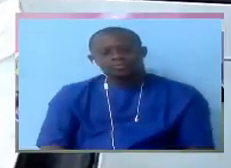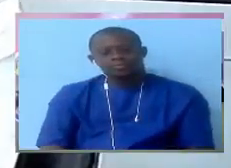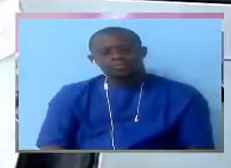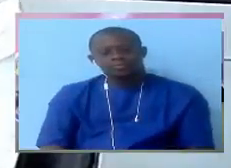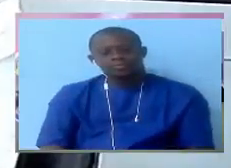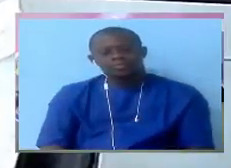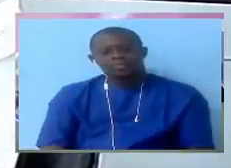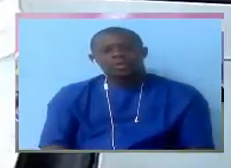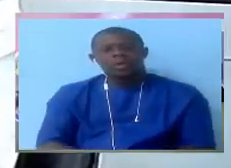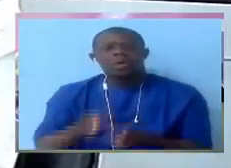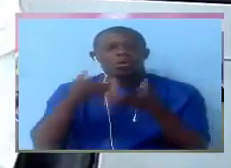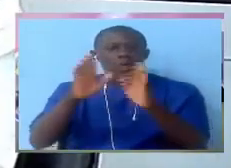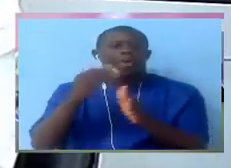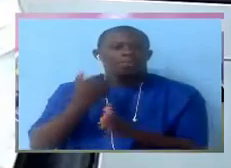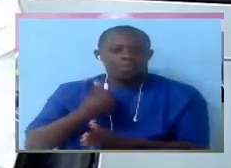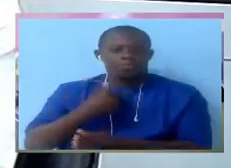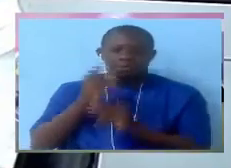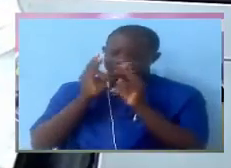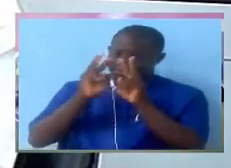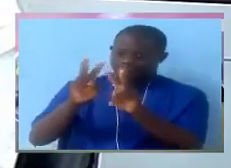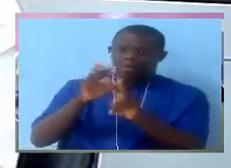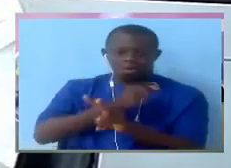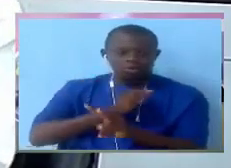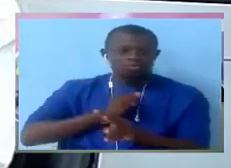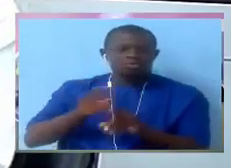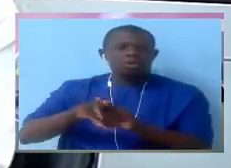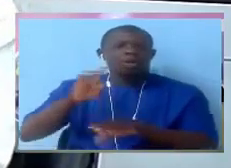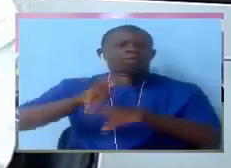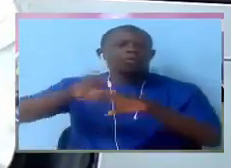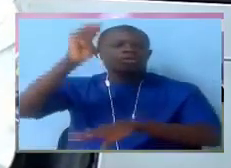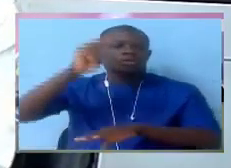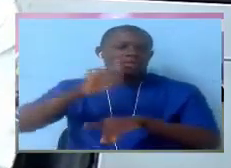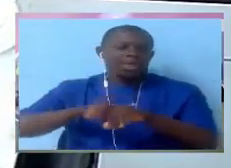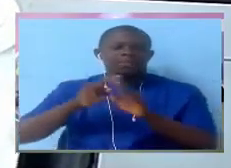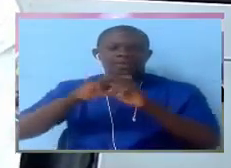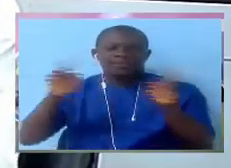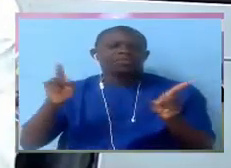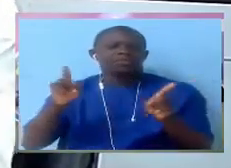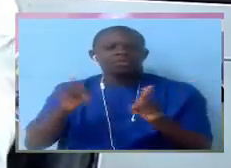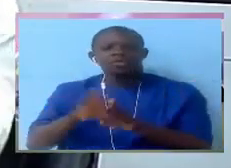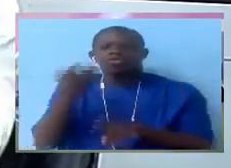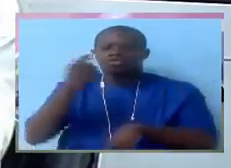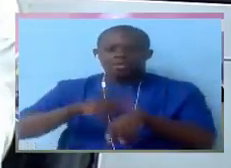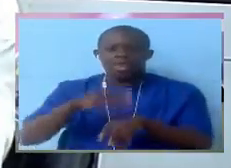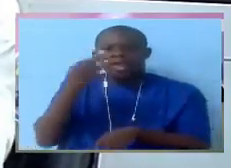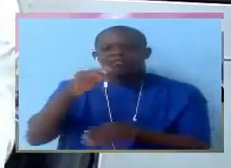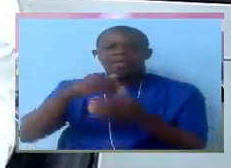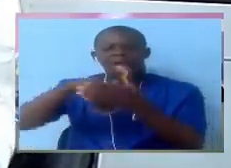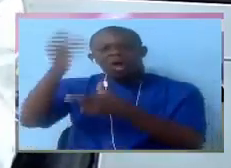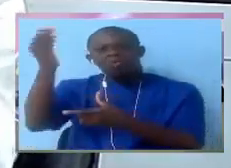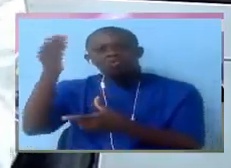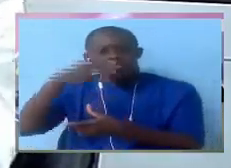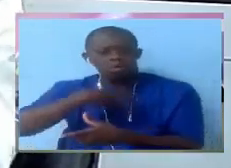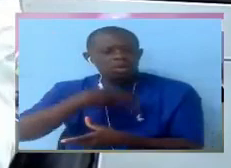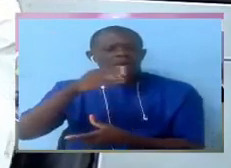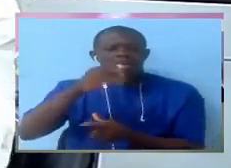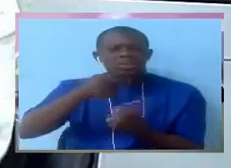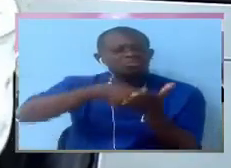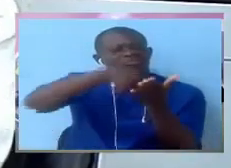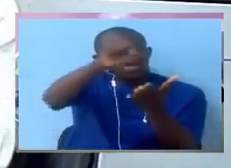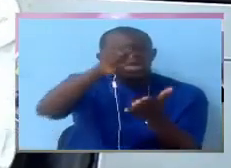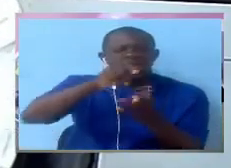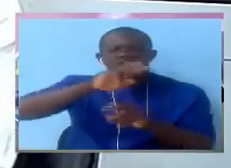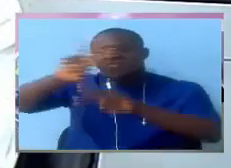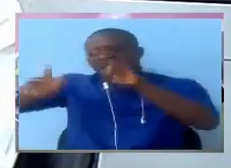Non lañuy gaay daan gisé waye nak most of the time du daan démé nonu sometimes dañ déggéna def sun on def sa outi de suñu gëna dem outi ndéw sa dañu tek na ñuy dem def